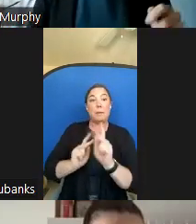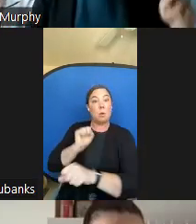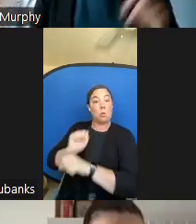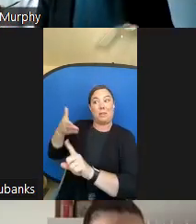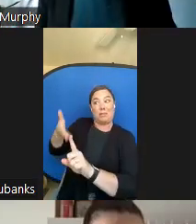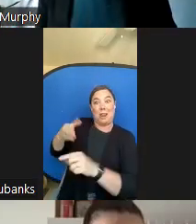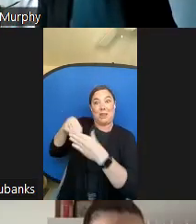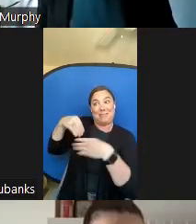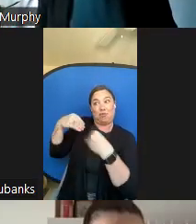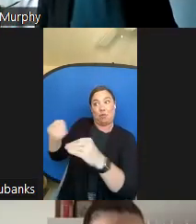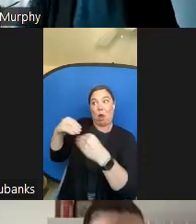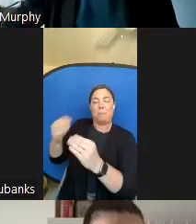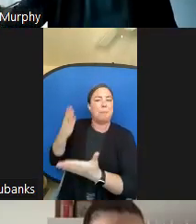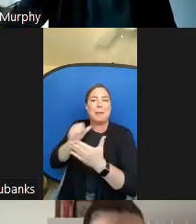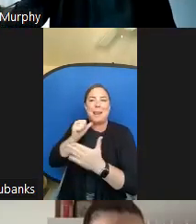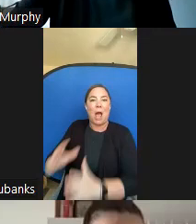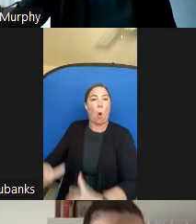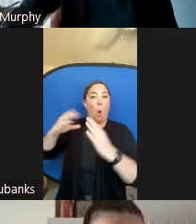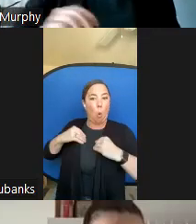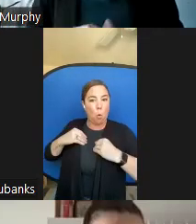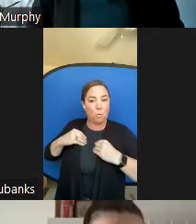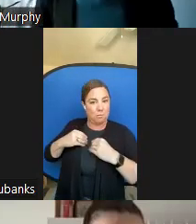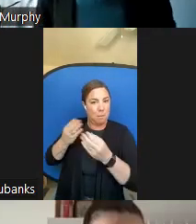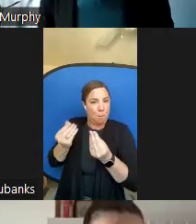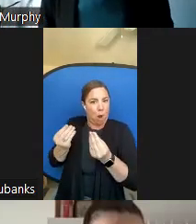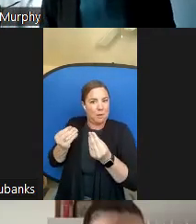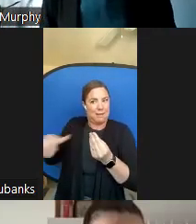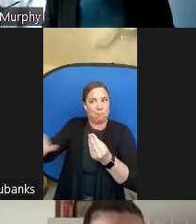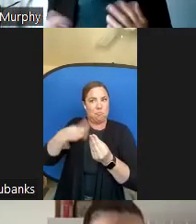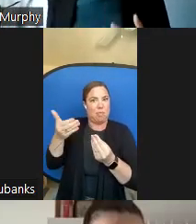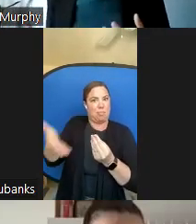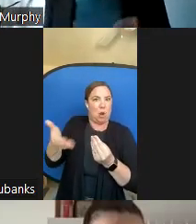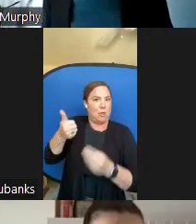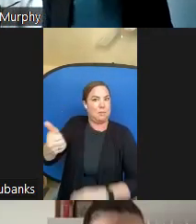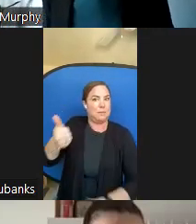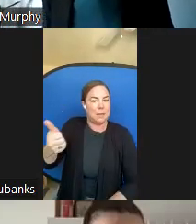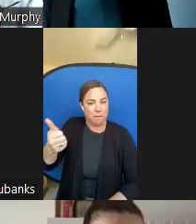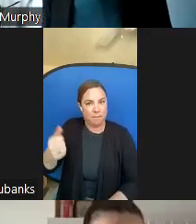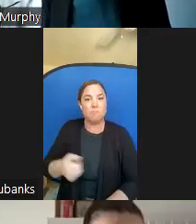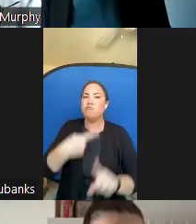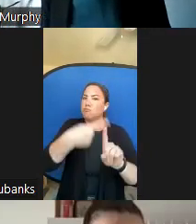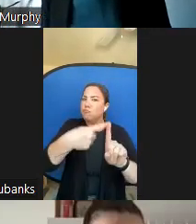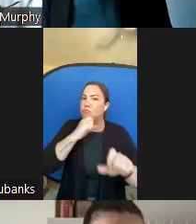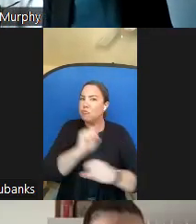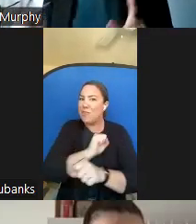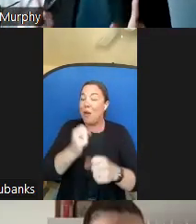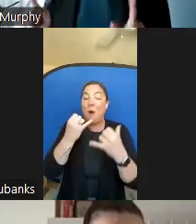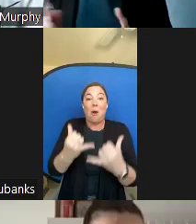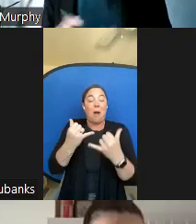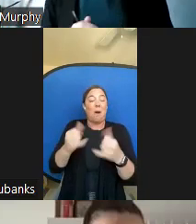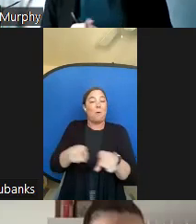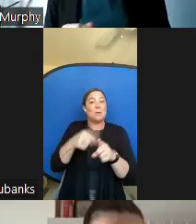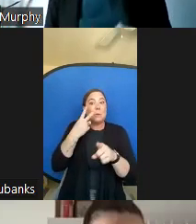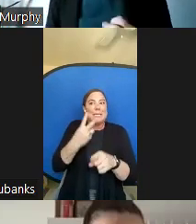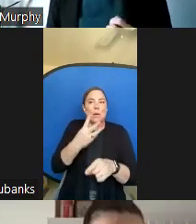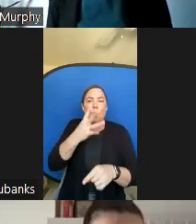not own the properties themselves. Second, we can see the involvement of women in these businesses. Now, the